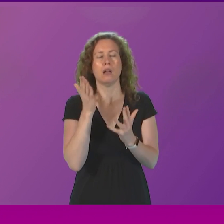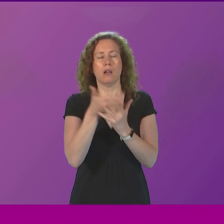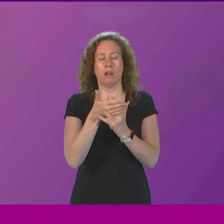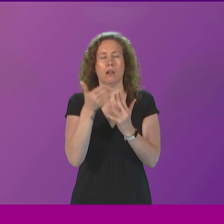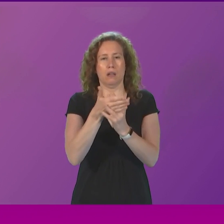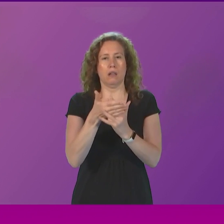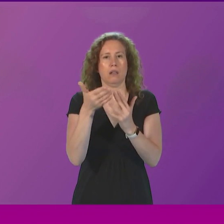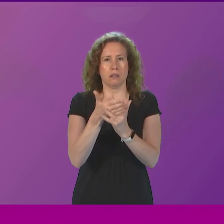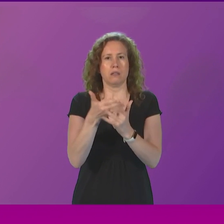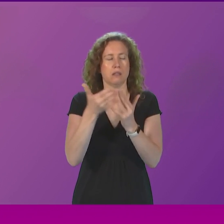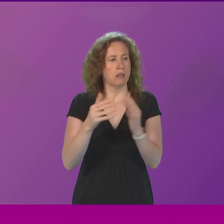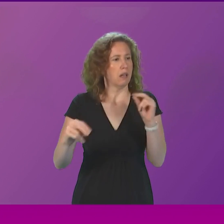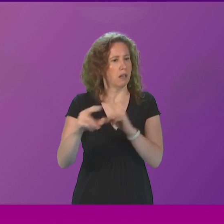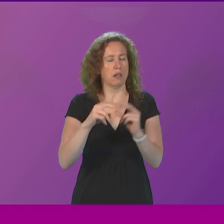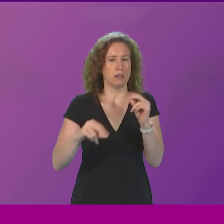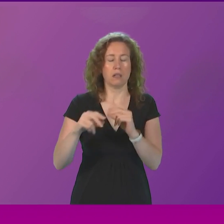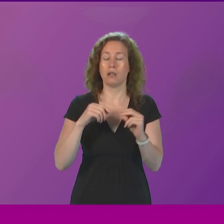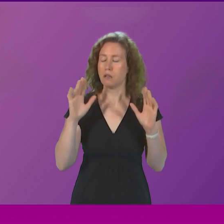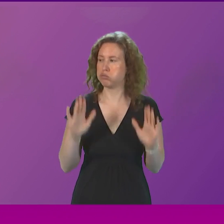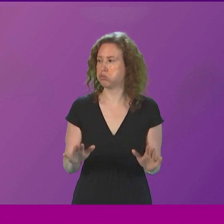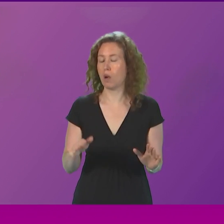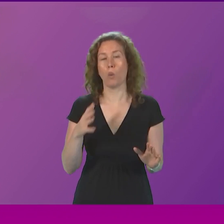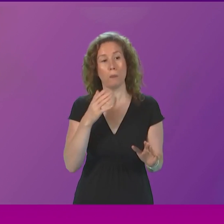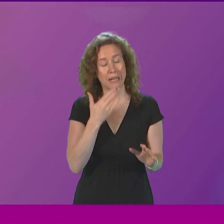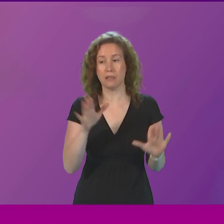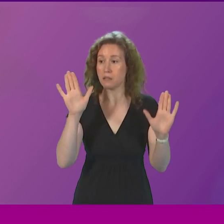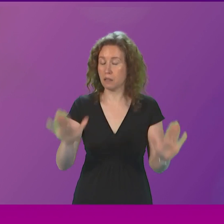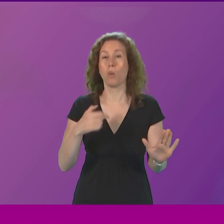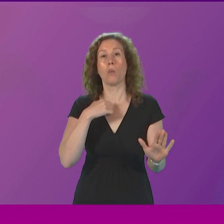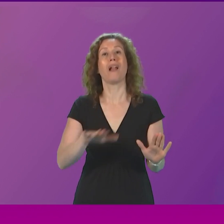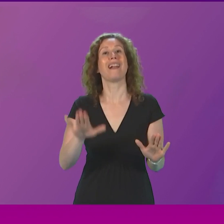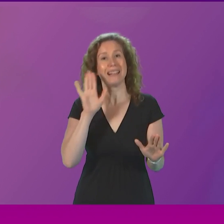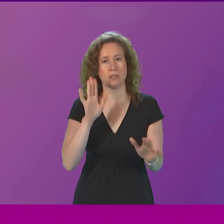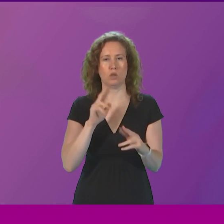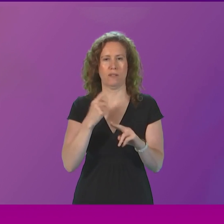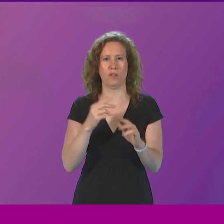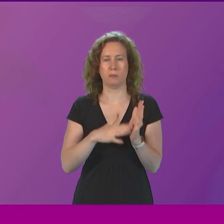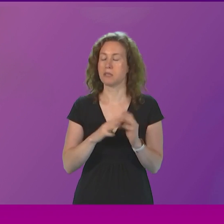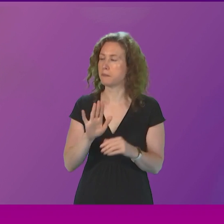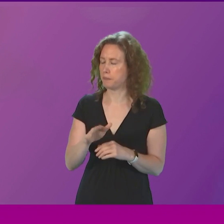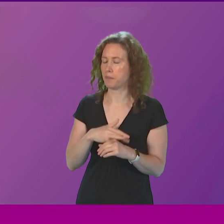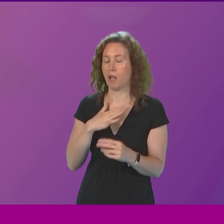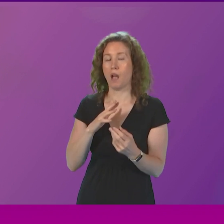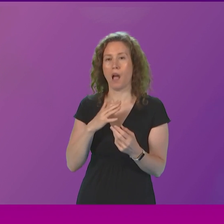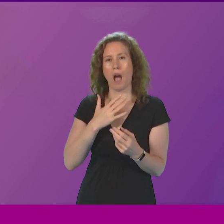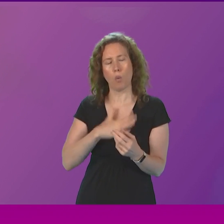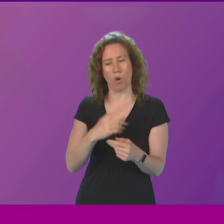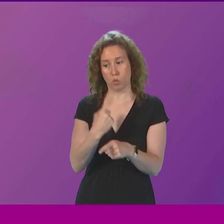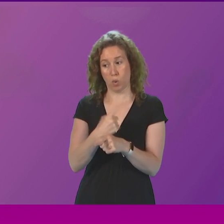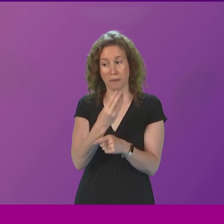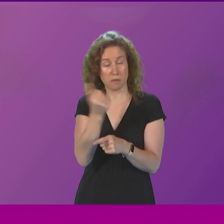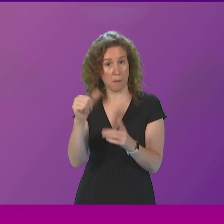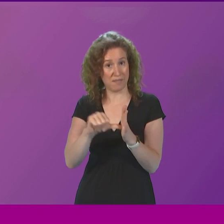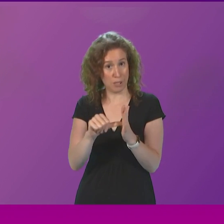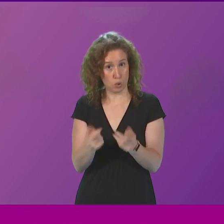of the issues. First Minister, we will hear the First Minister. Please continue. Let me just talk to some of the issues that